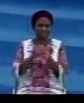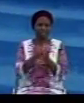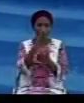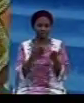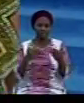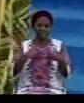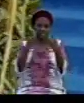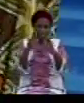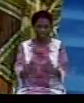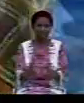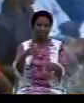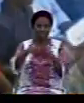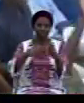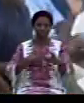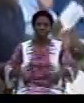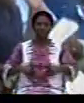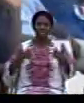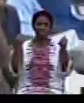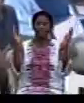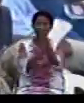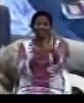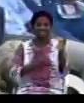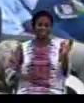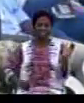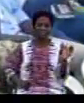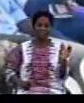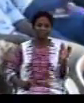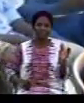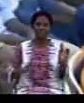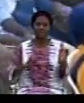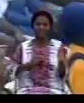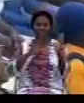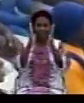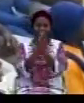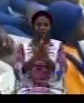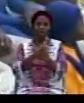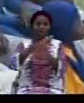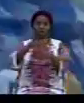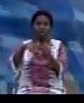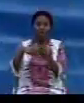the lord so ẹyin tó pọ ọlọrun á gbà yín láà lọwọ ìjọba òkòkò.